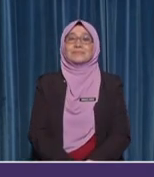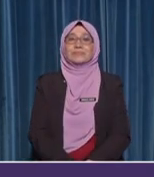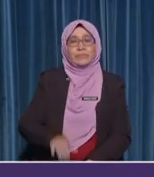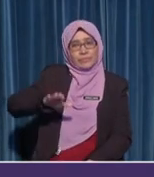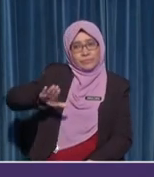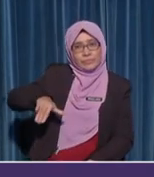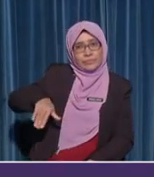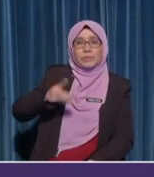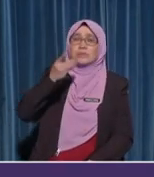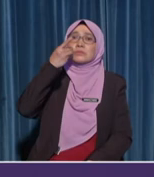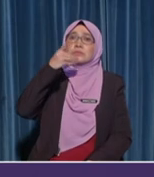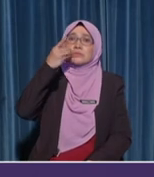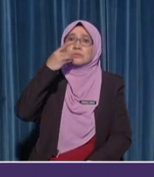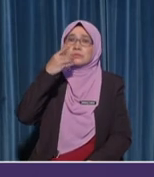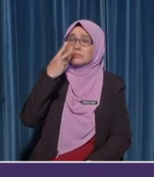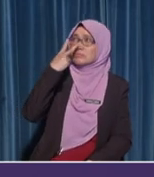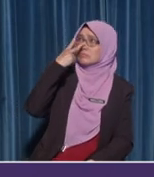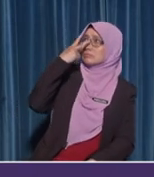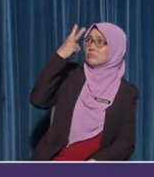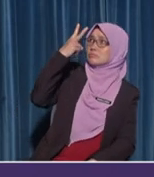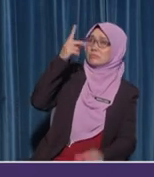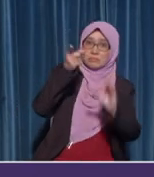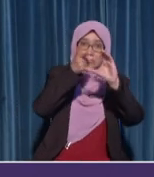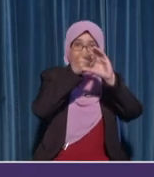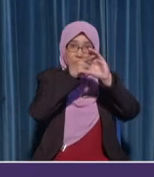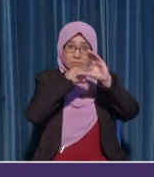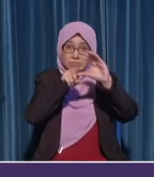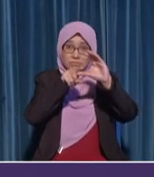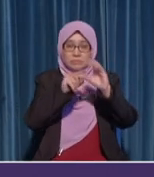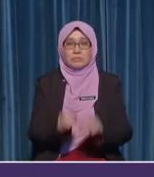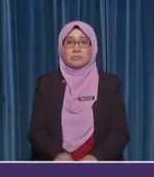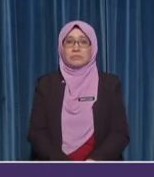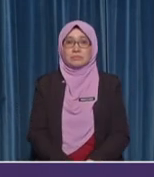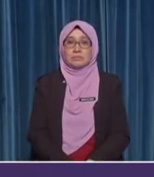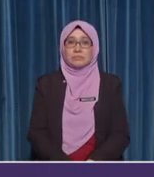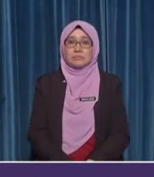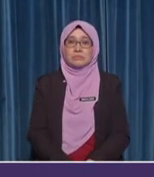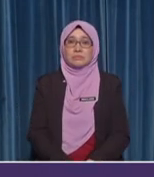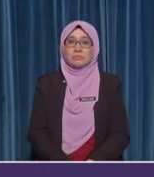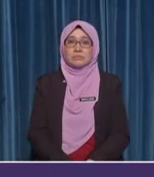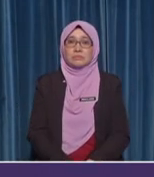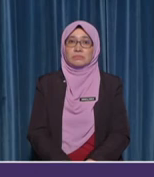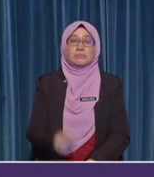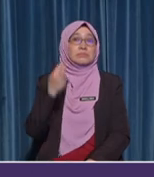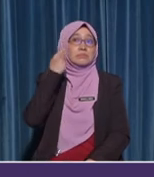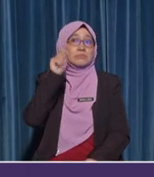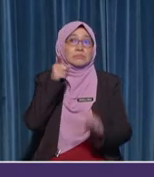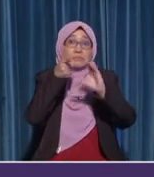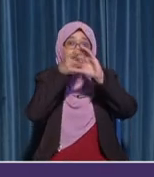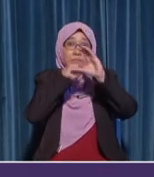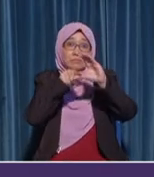Before dinner, he glanced at the clock on the wall. The clock